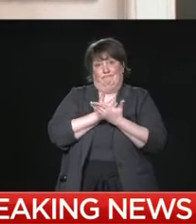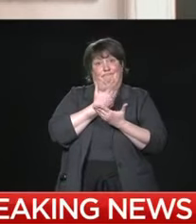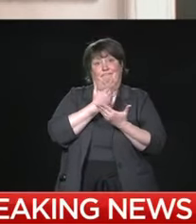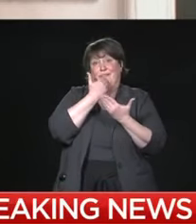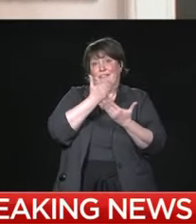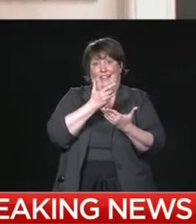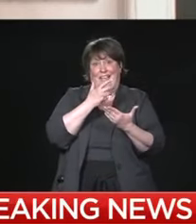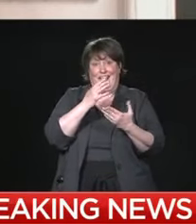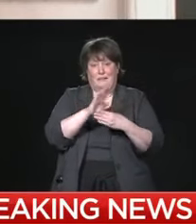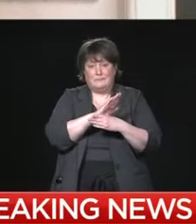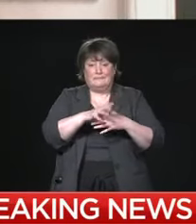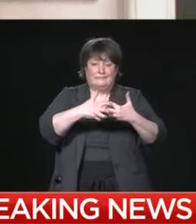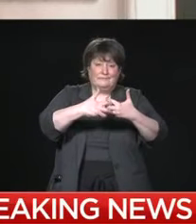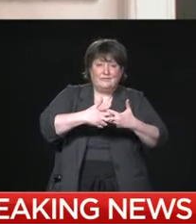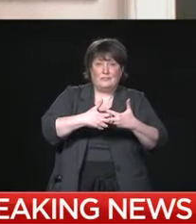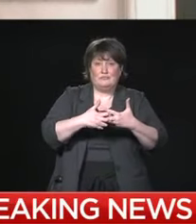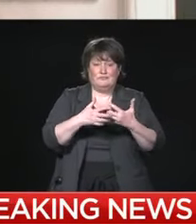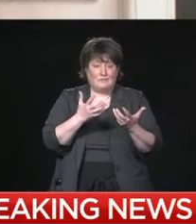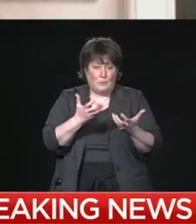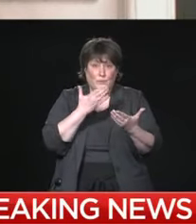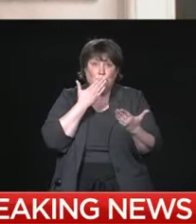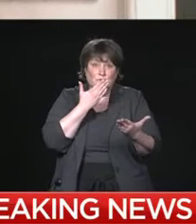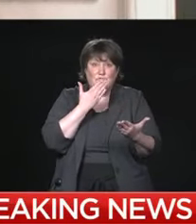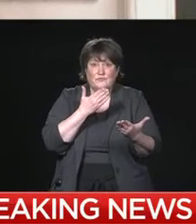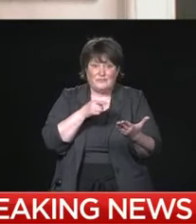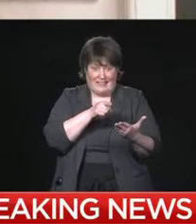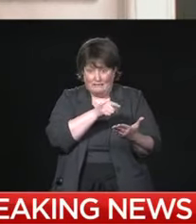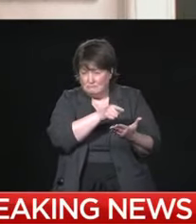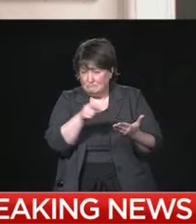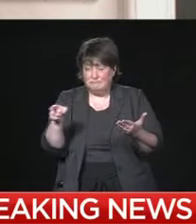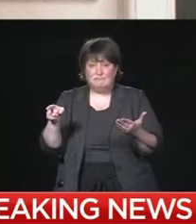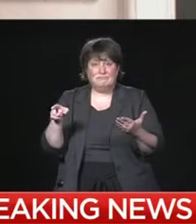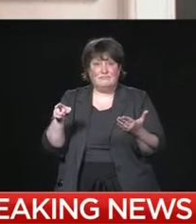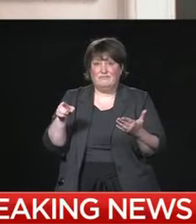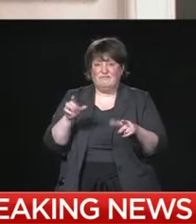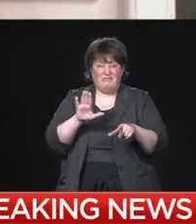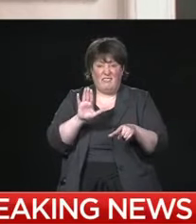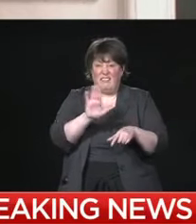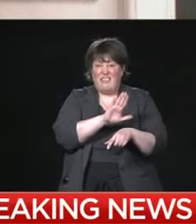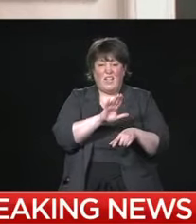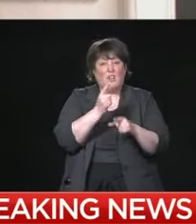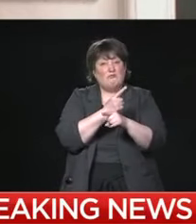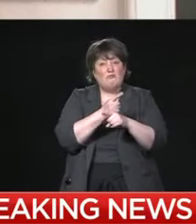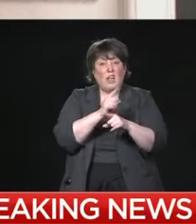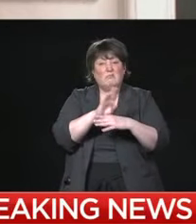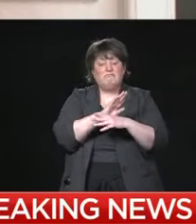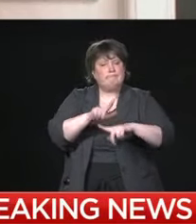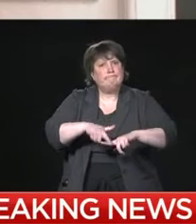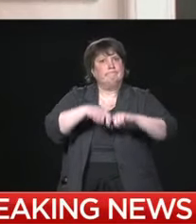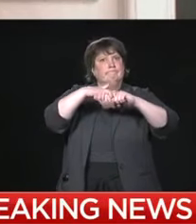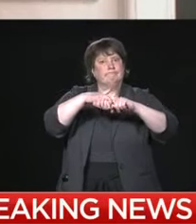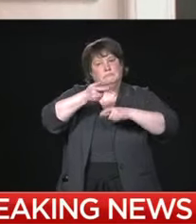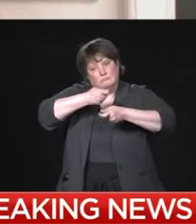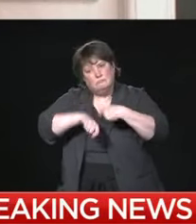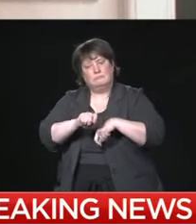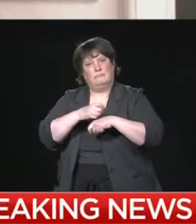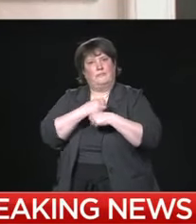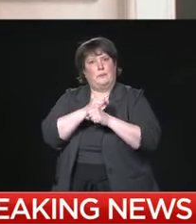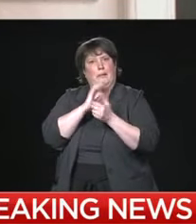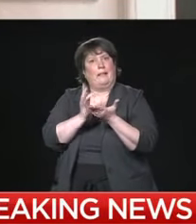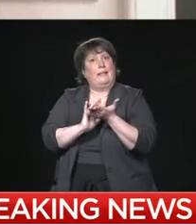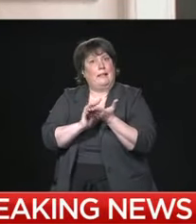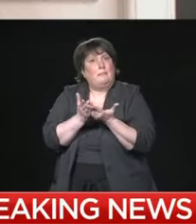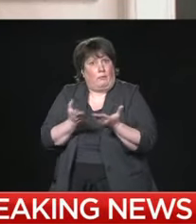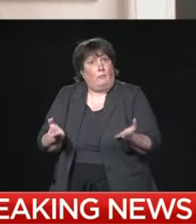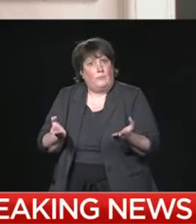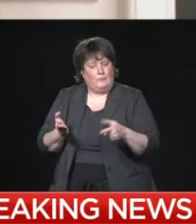the manufacturers and producers across this country who've switched their production over to making this